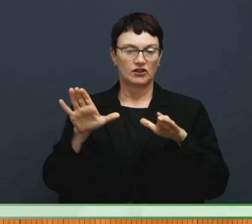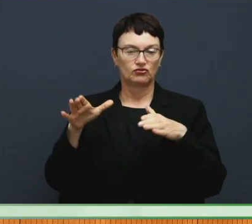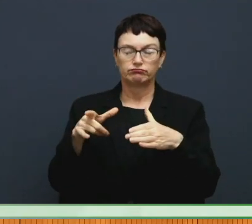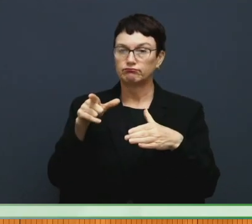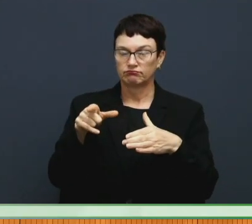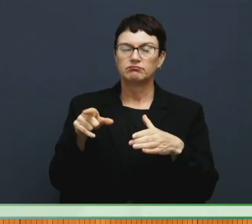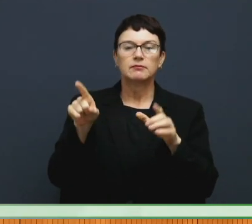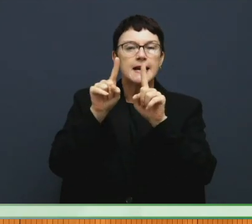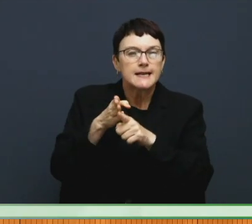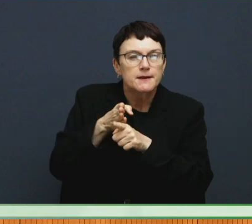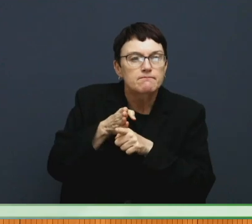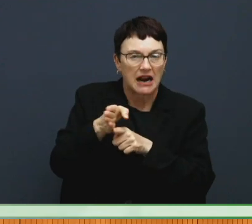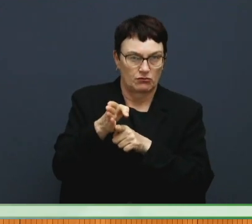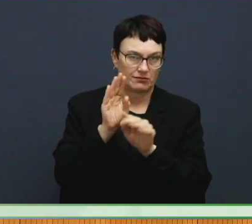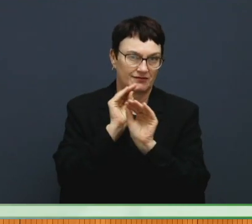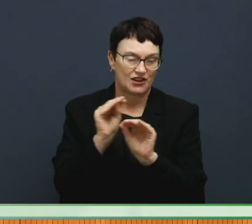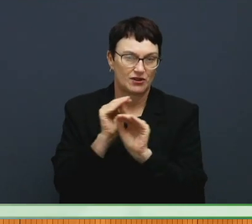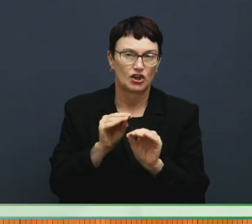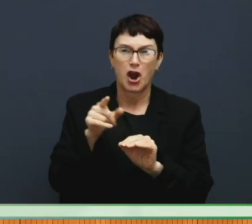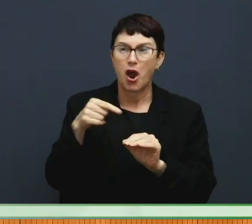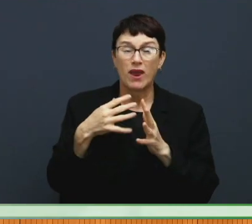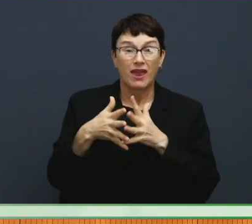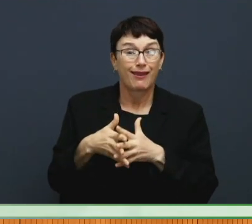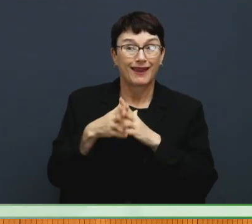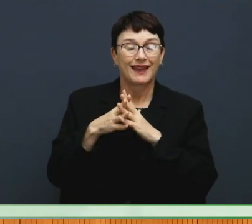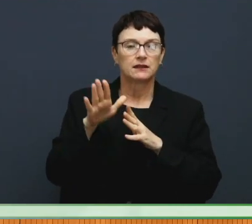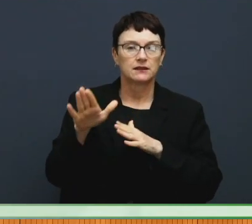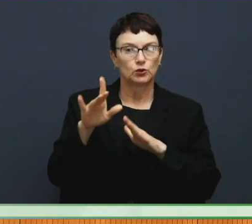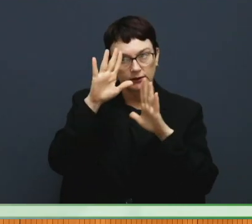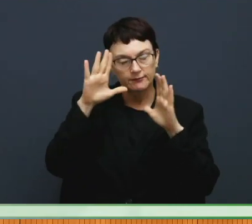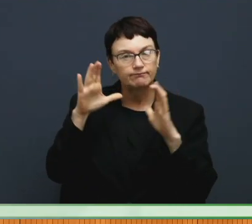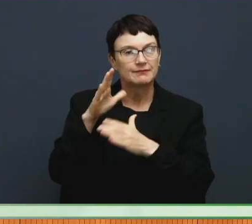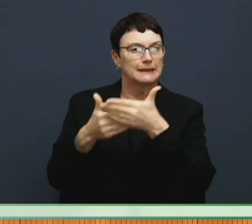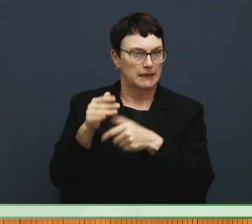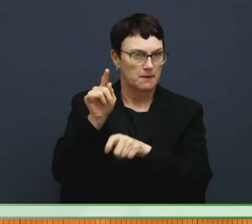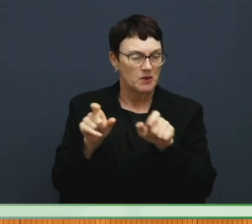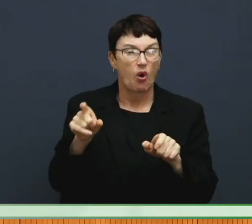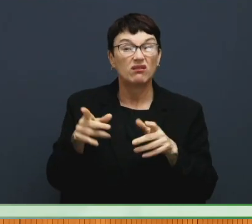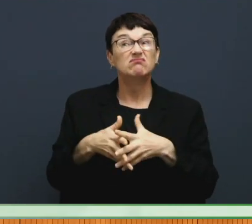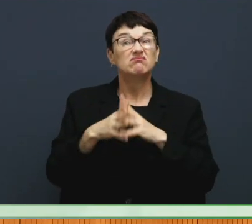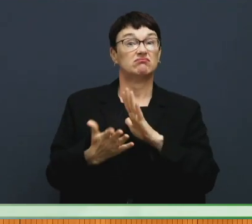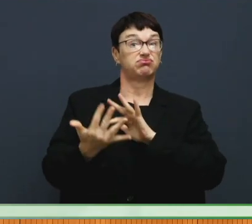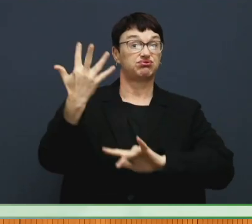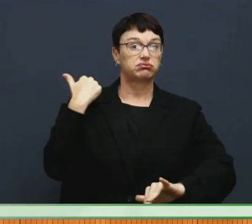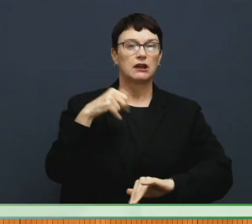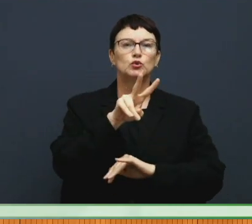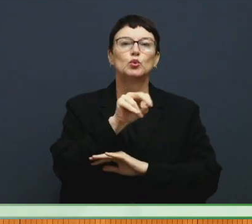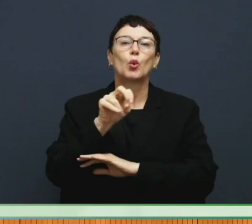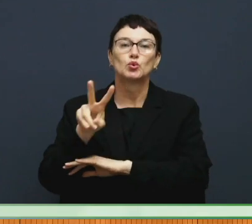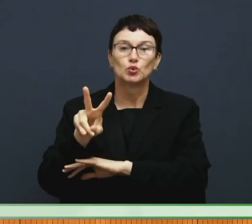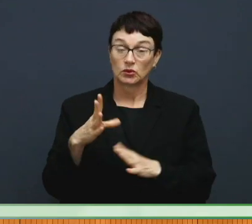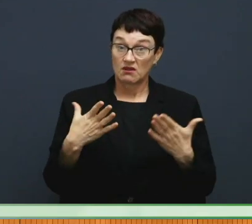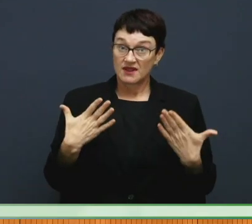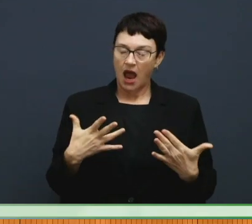for people with disabilities in 2002. Currently, there are